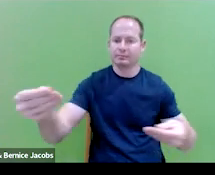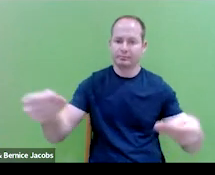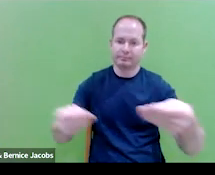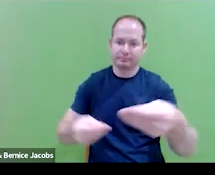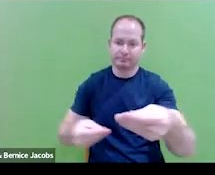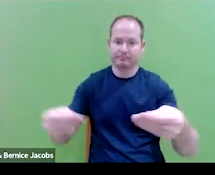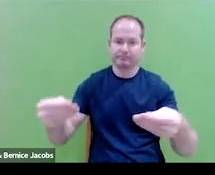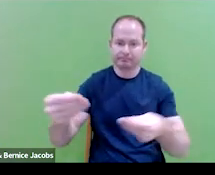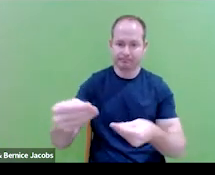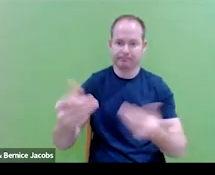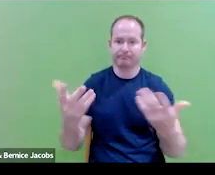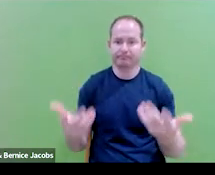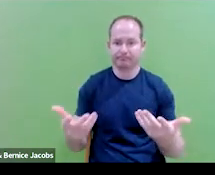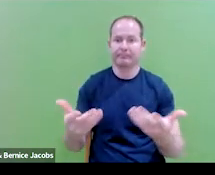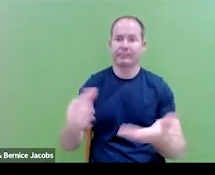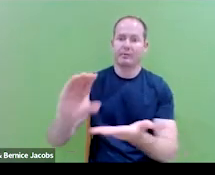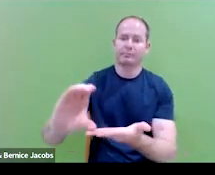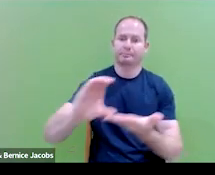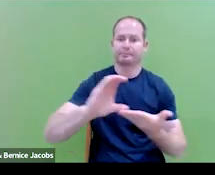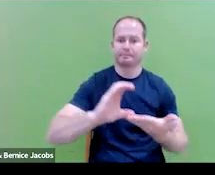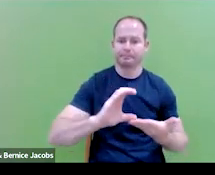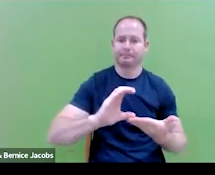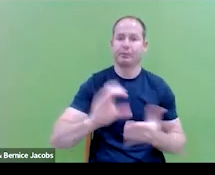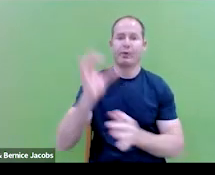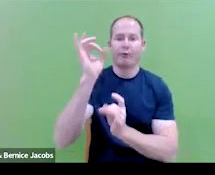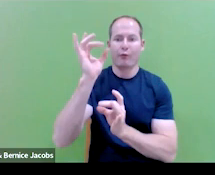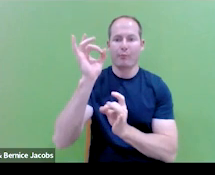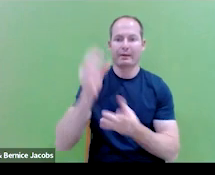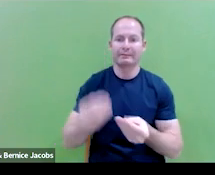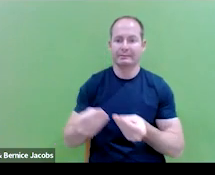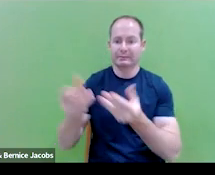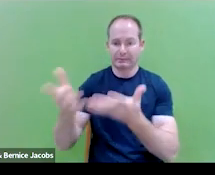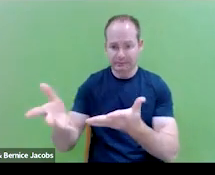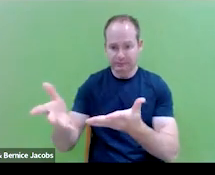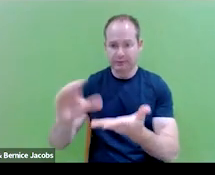of remuneration for that. So it's